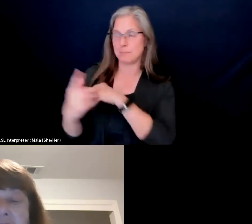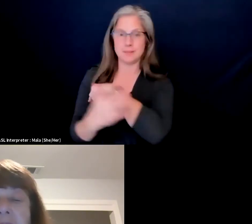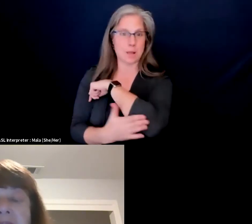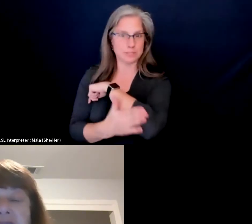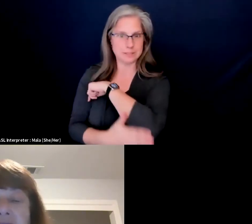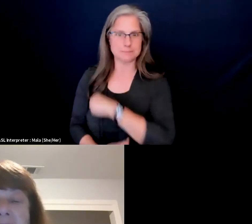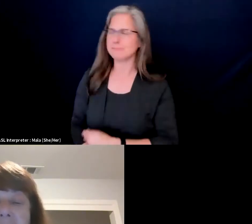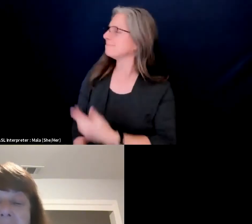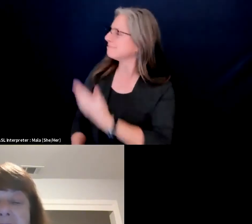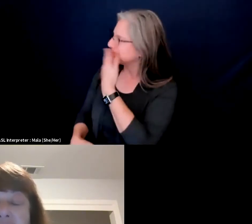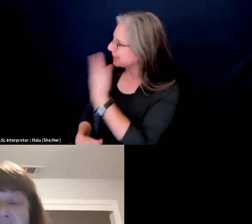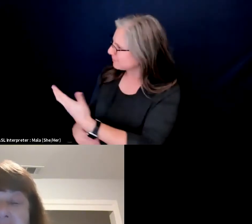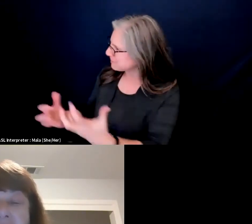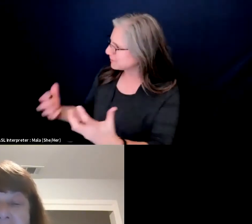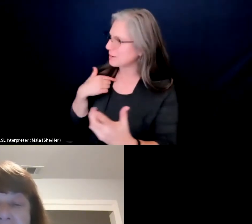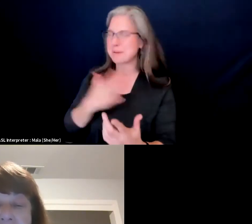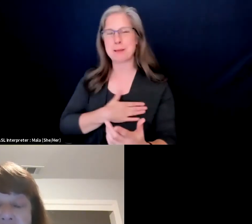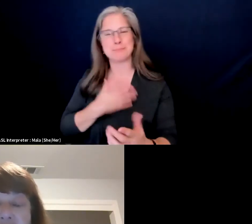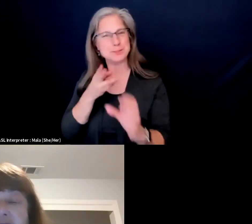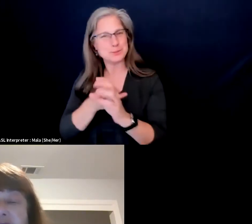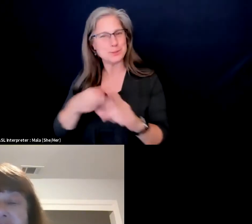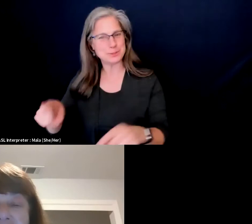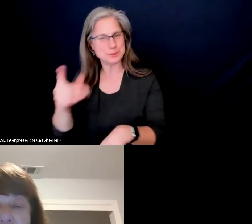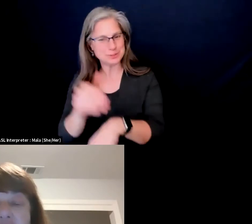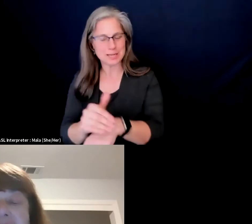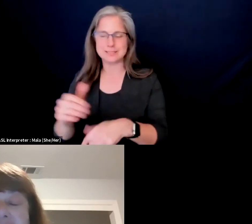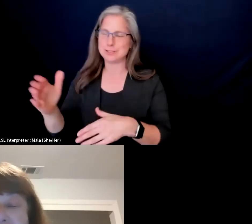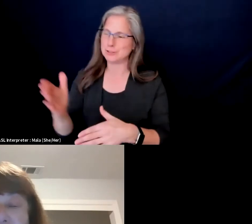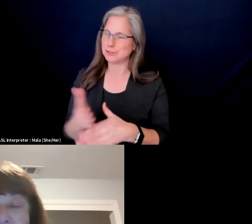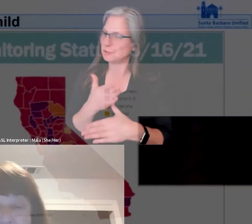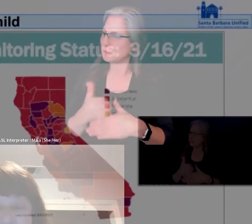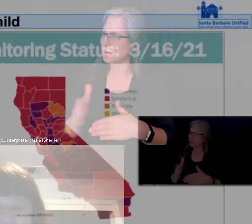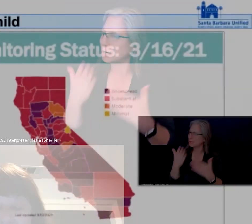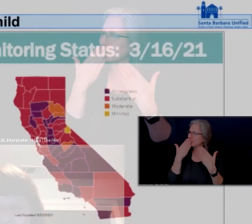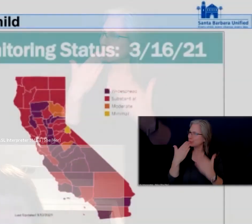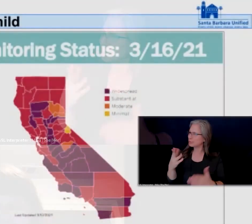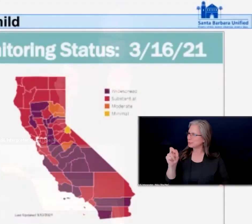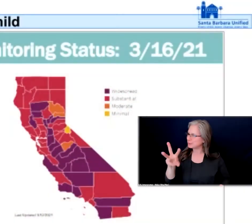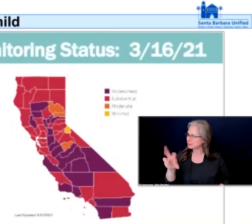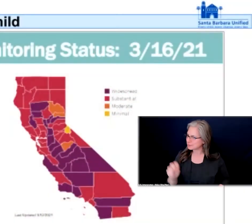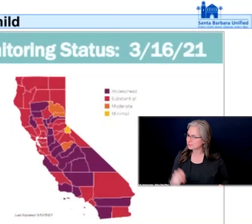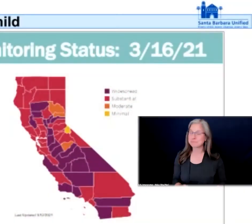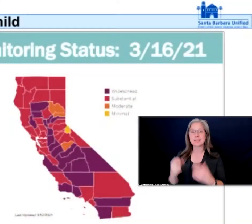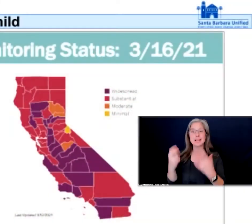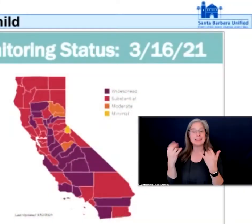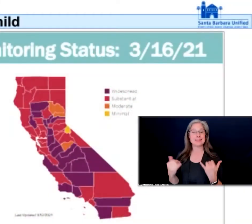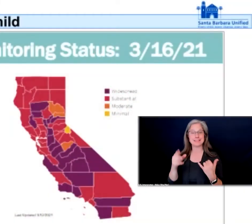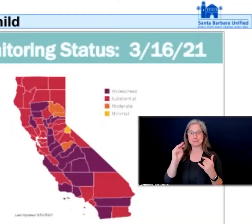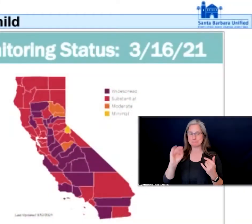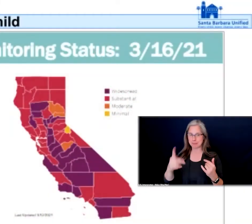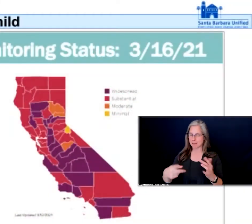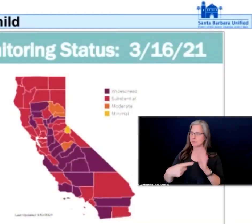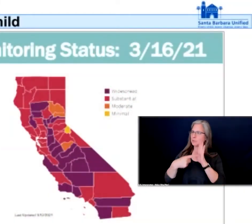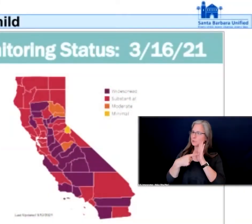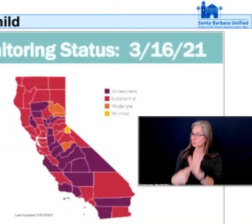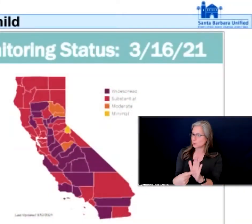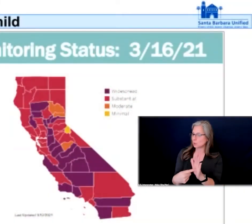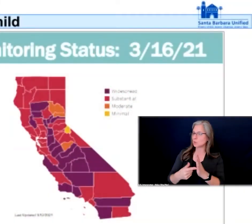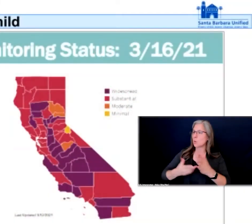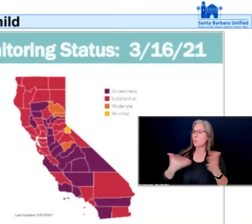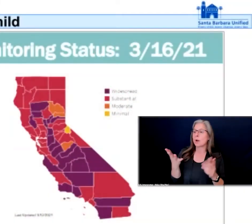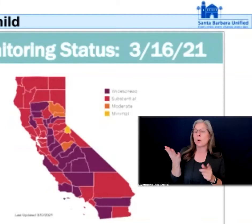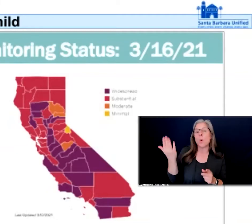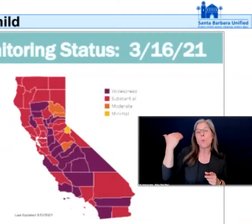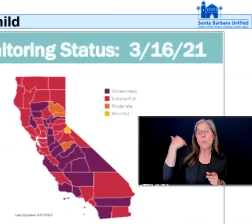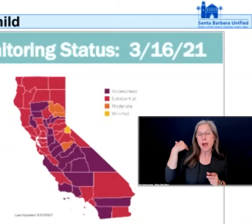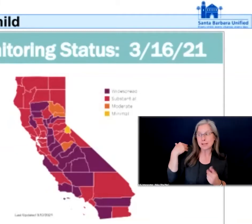Thank you so much. I'm happy to join you tonight and share good news. This map shows what was,